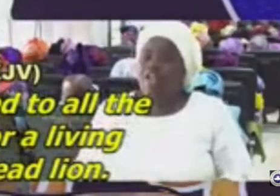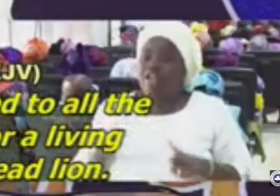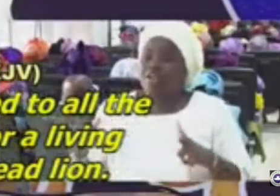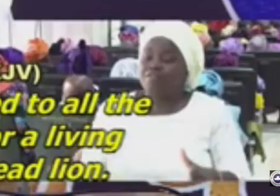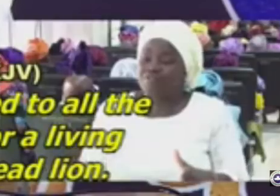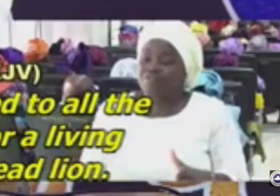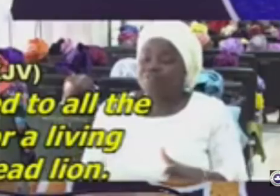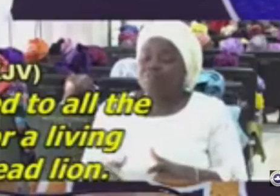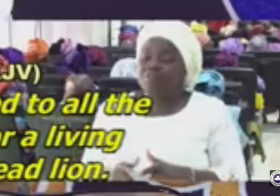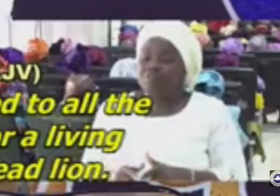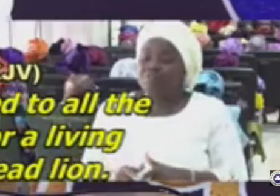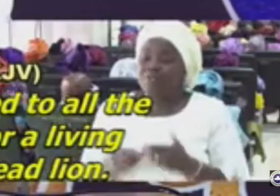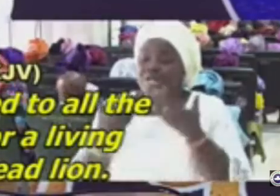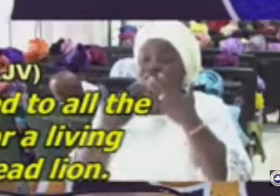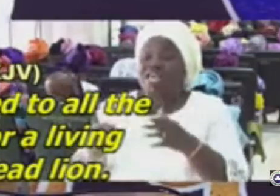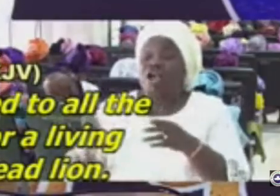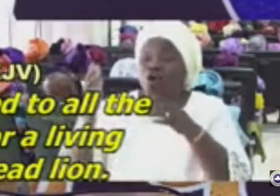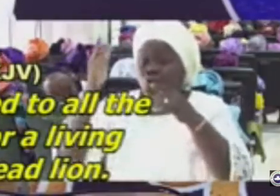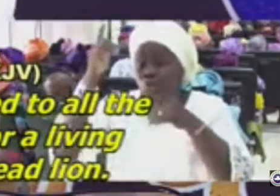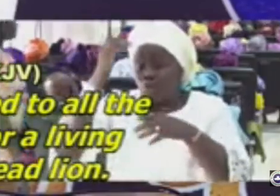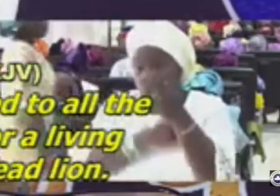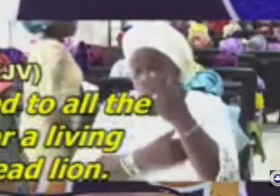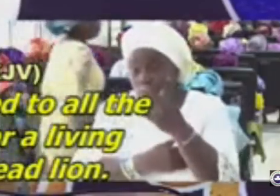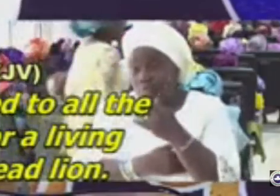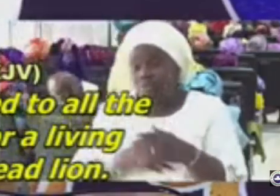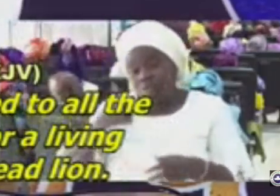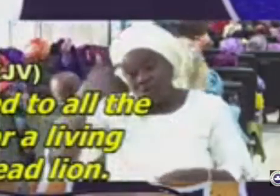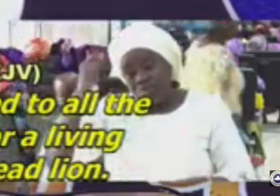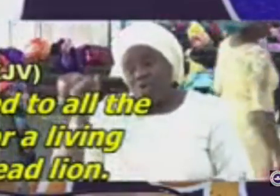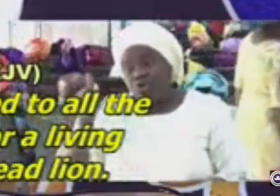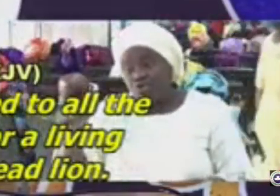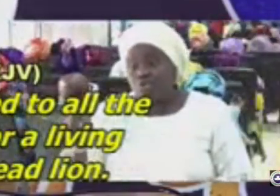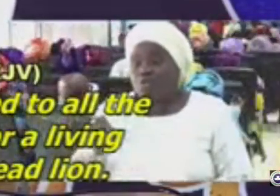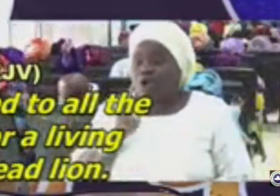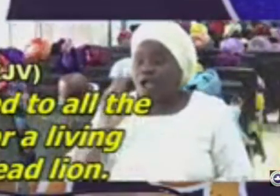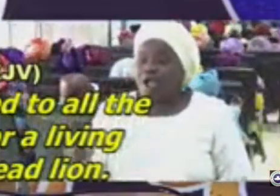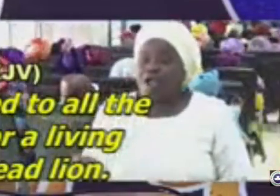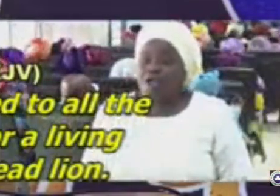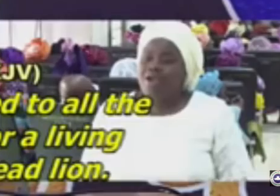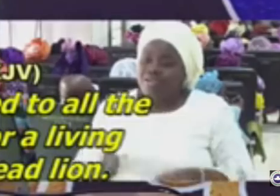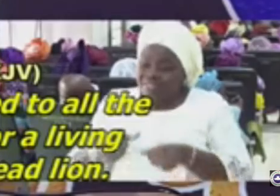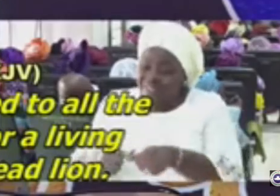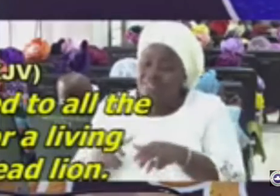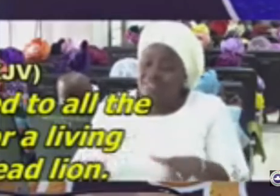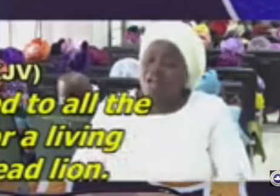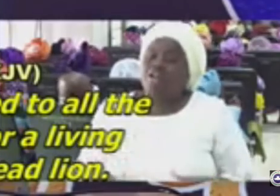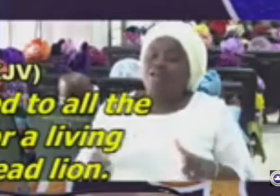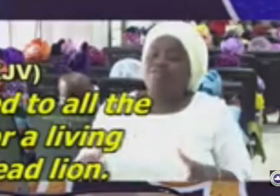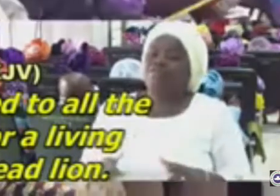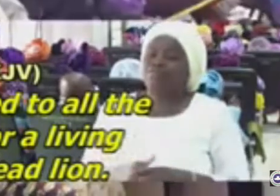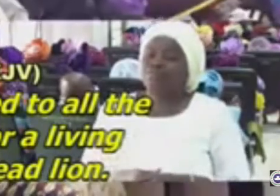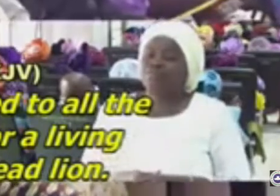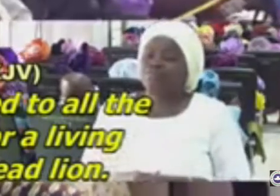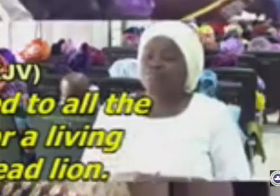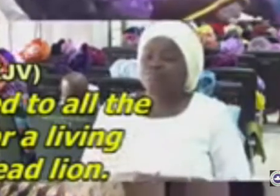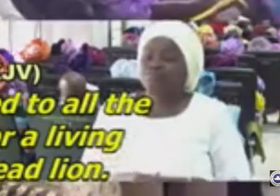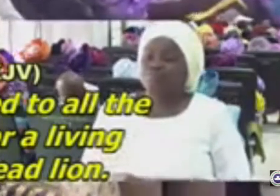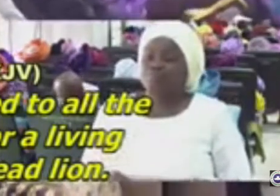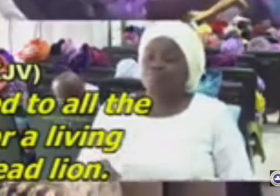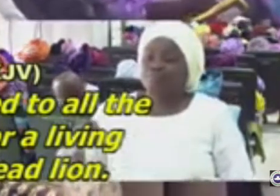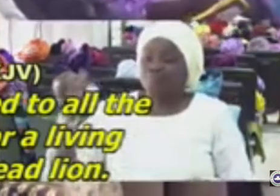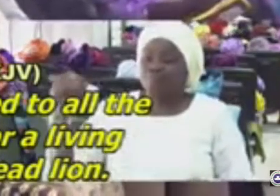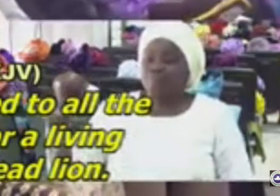I'm still alive. Because when there is life, there is hope. And then when you read Genesis chapter 18